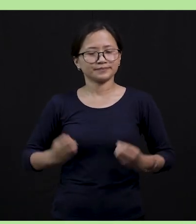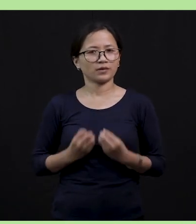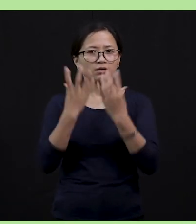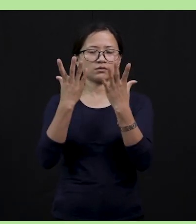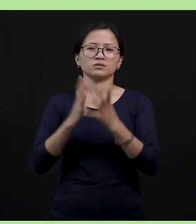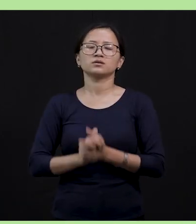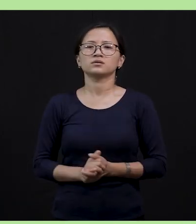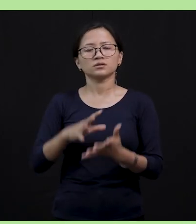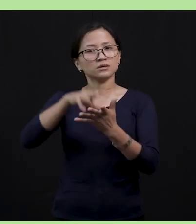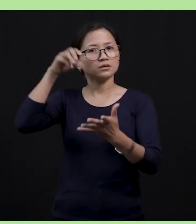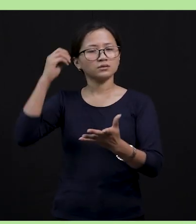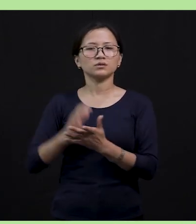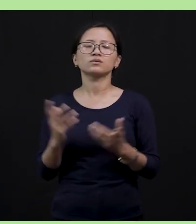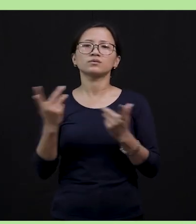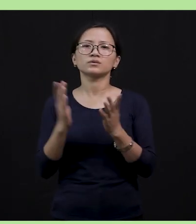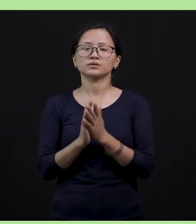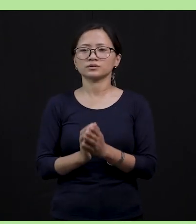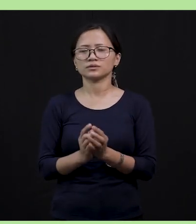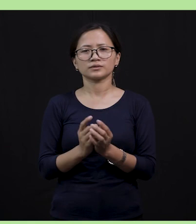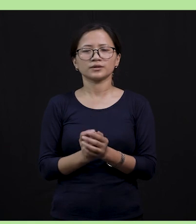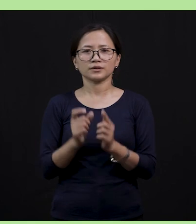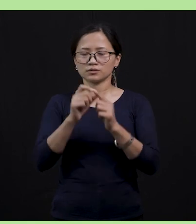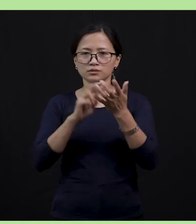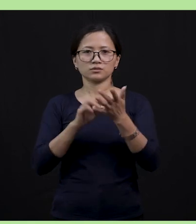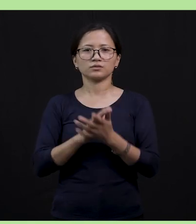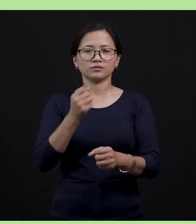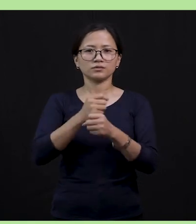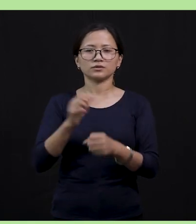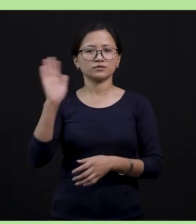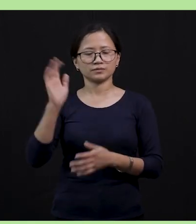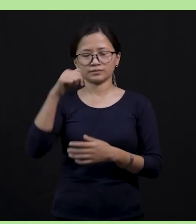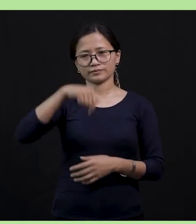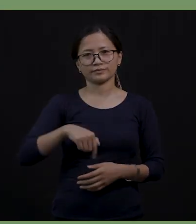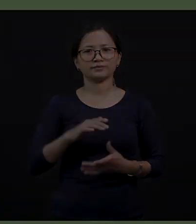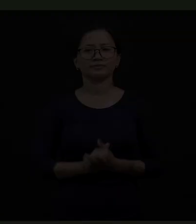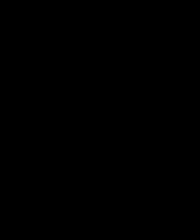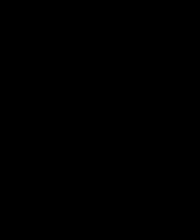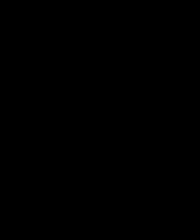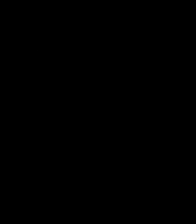enjoyed and you learned what is a democratic form of government. So bye-bye for now.